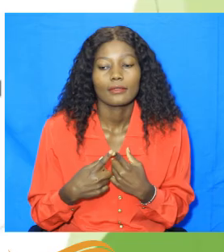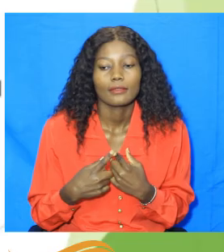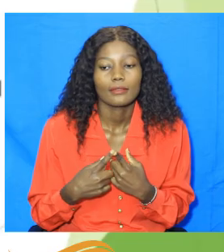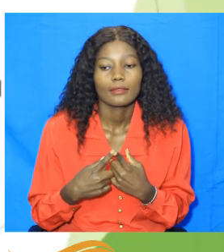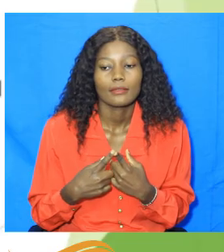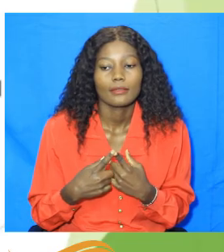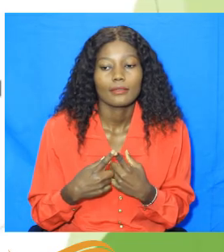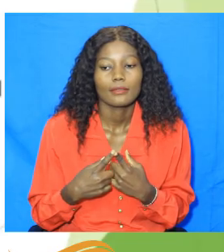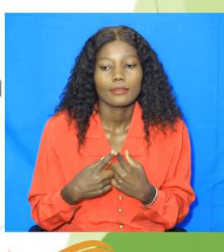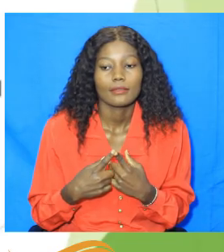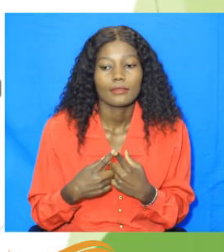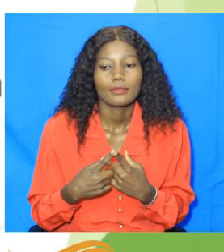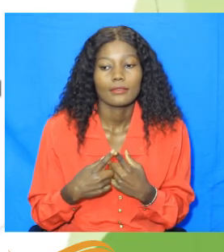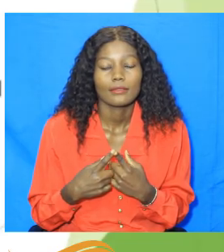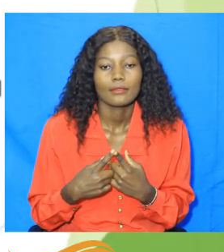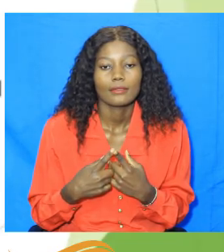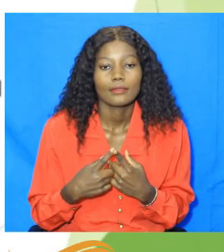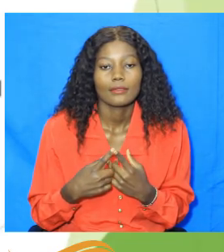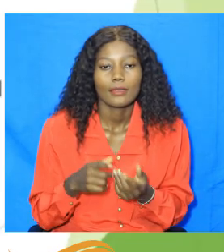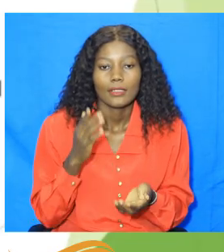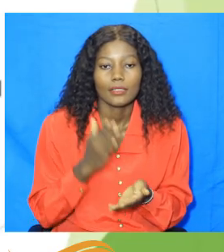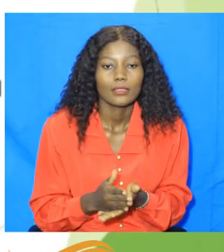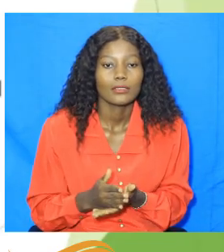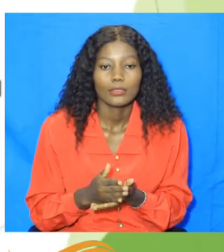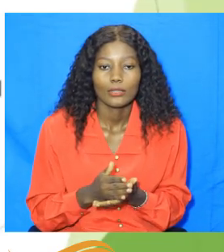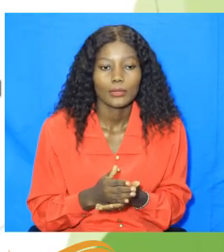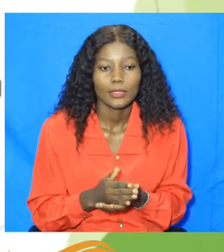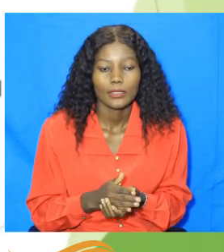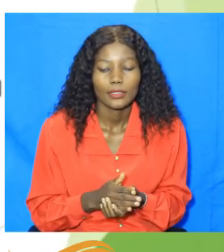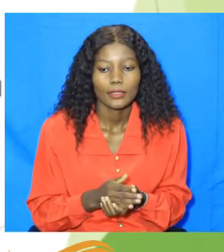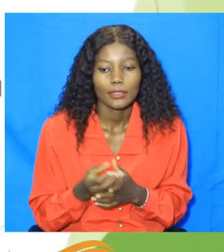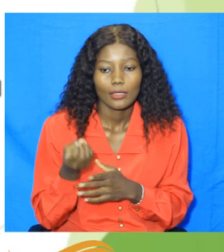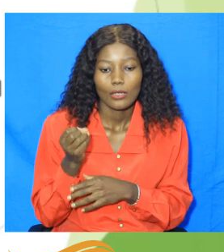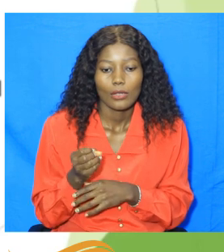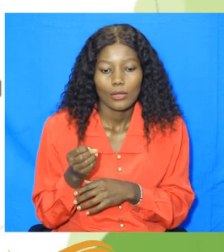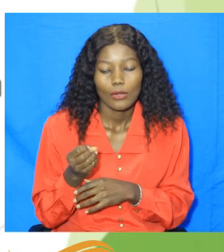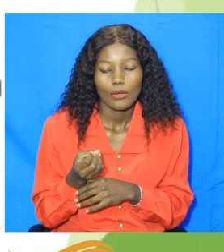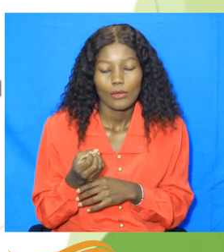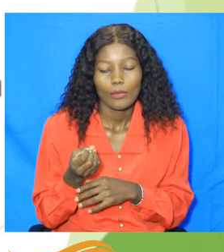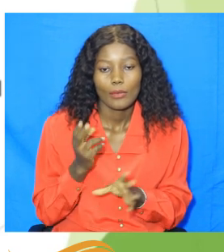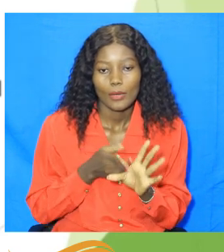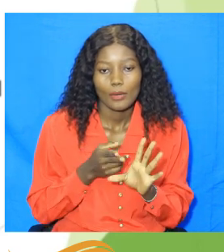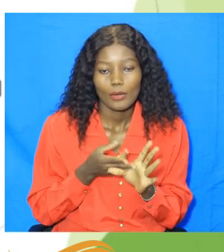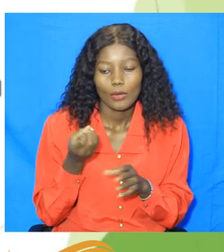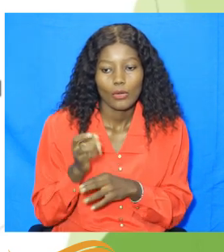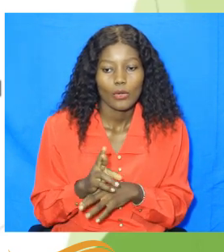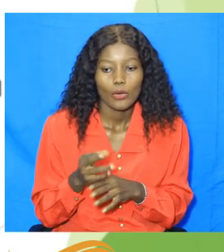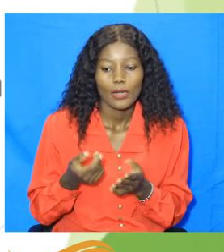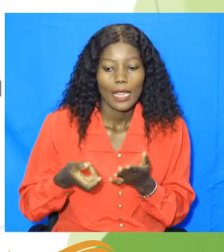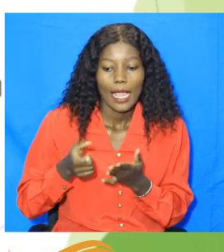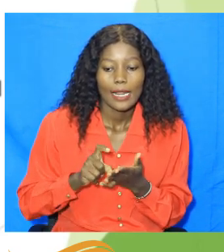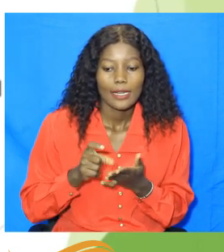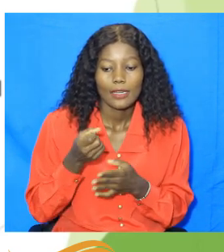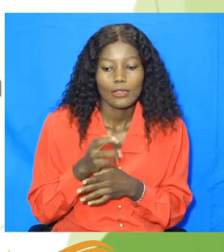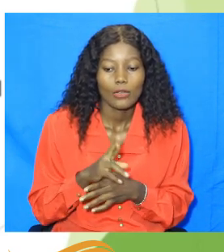then a distinct pause or stop in performance, or adding or omitting a